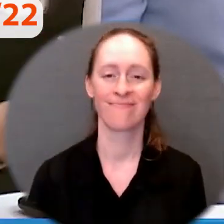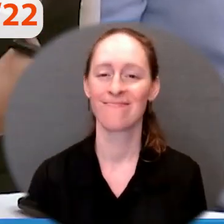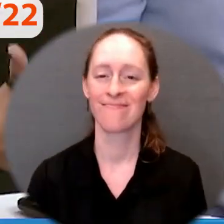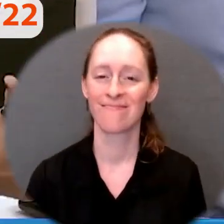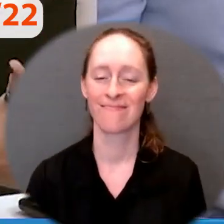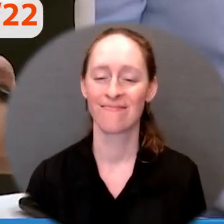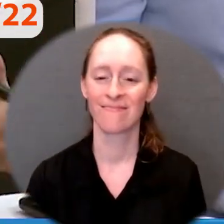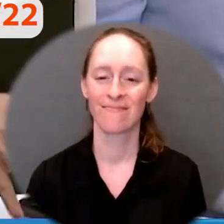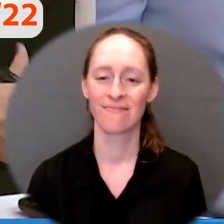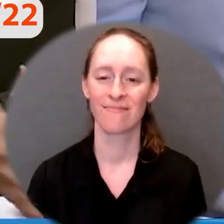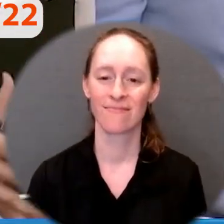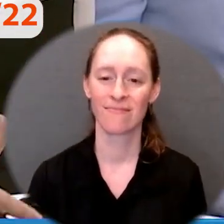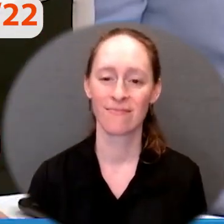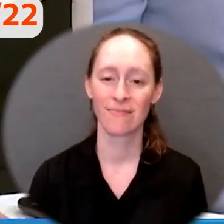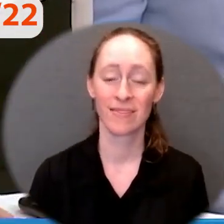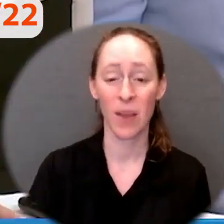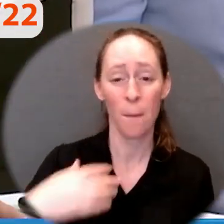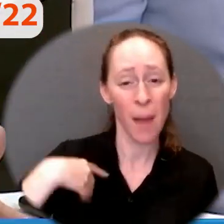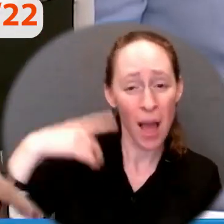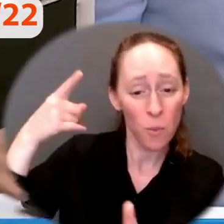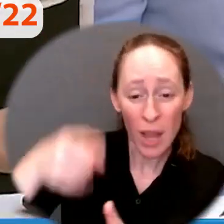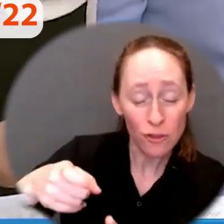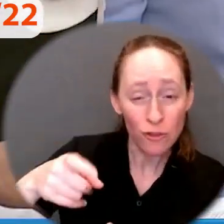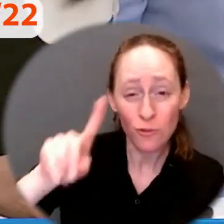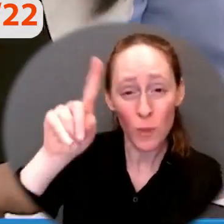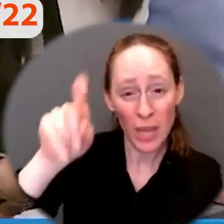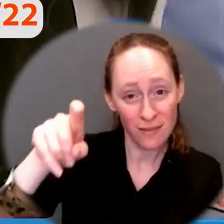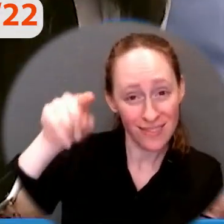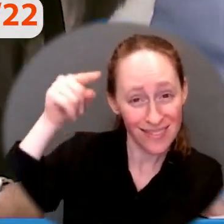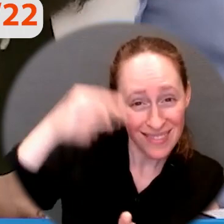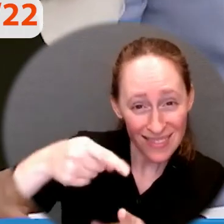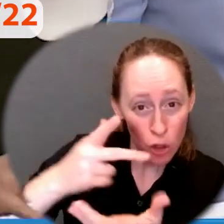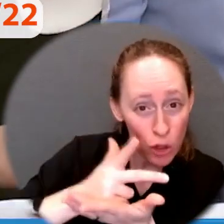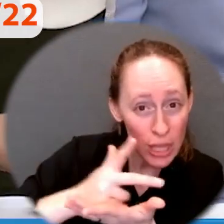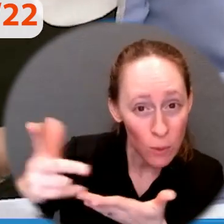him was specifically about these next 3 weeks.